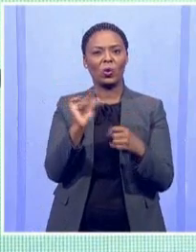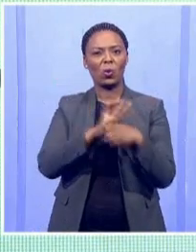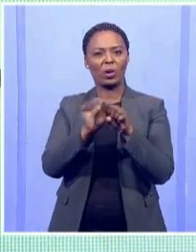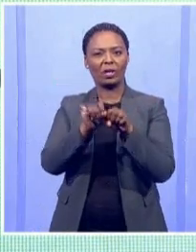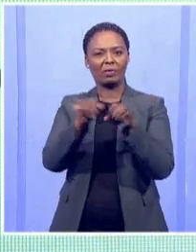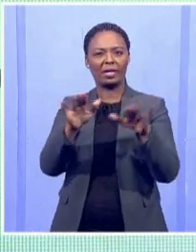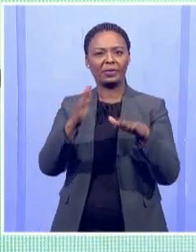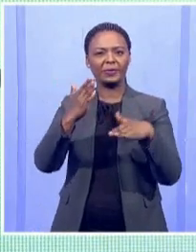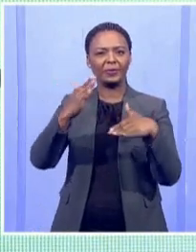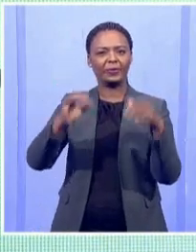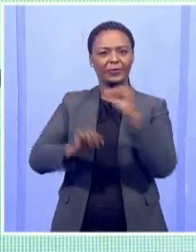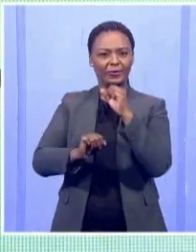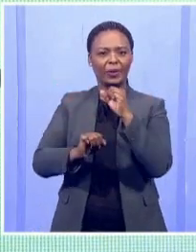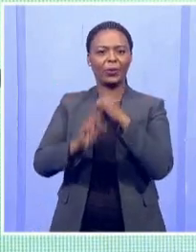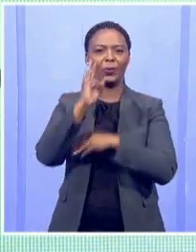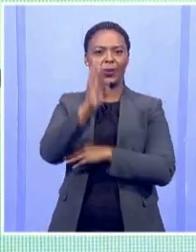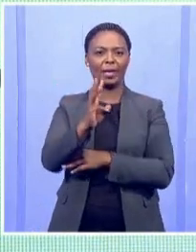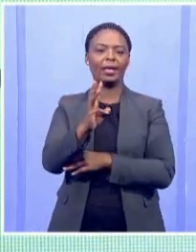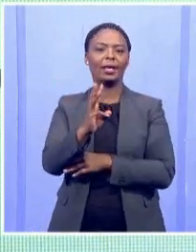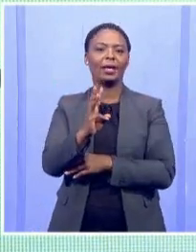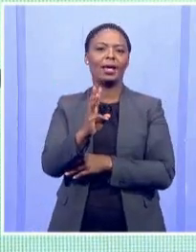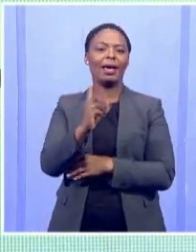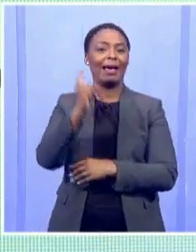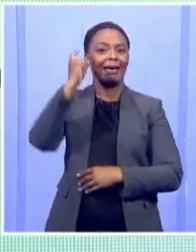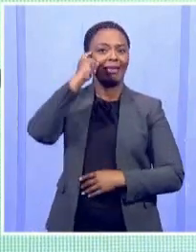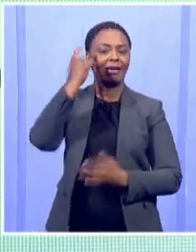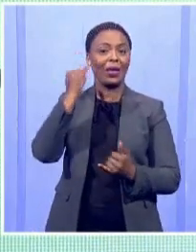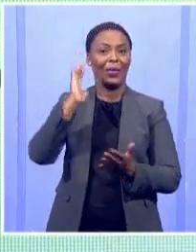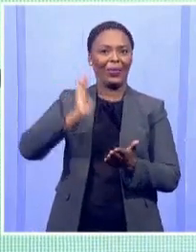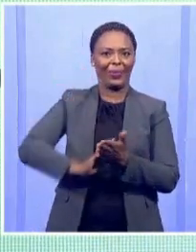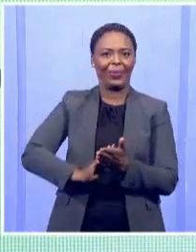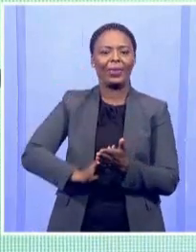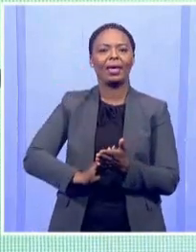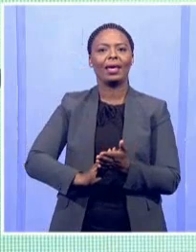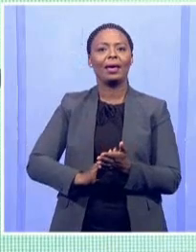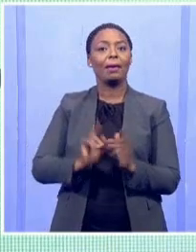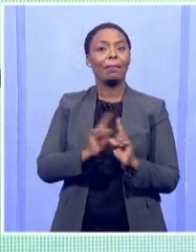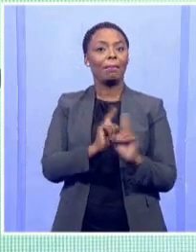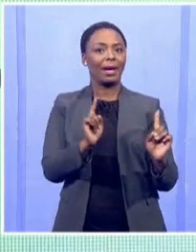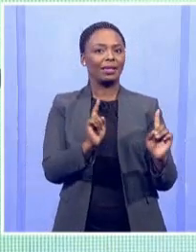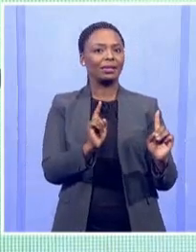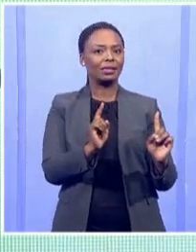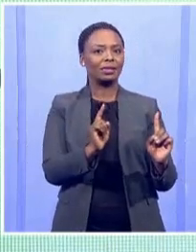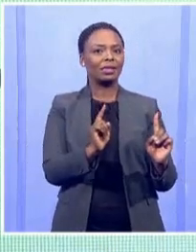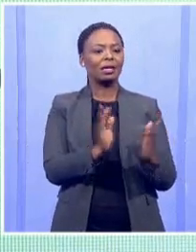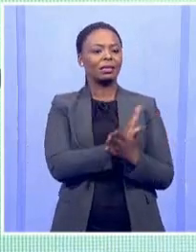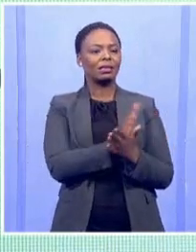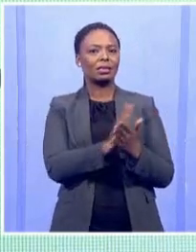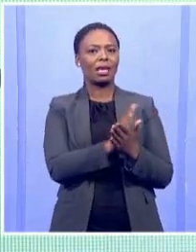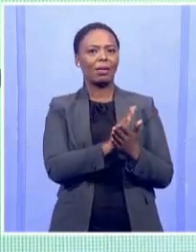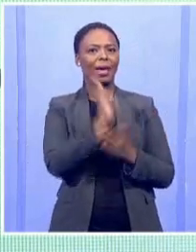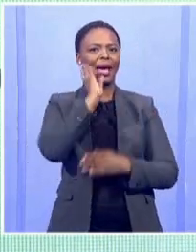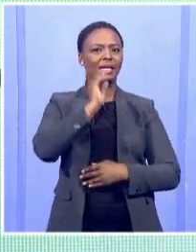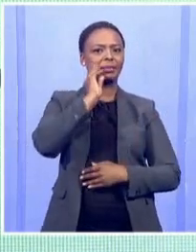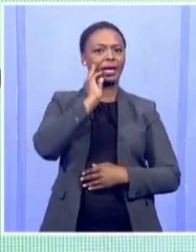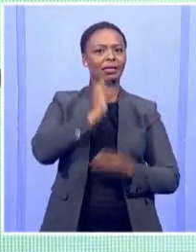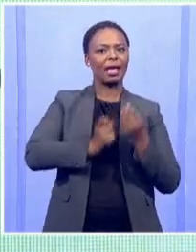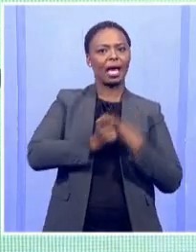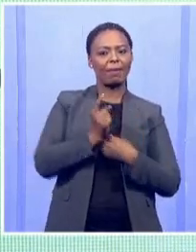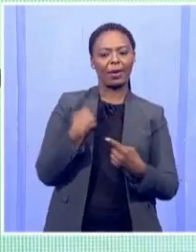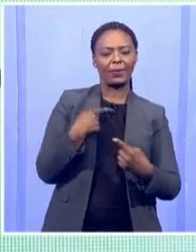that we must make positive use of some of these experiences of